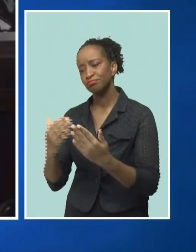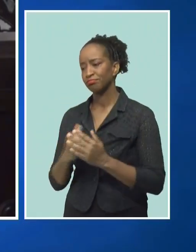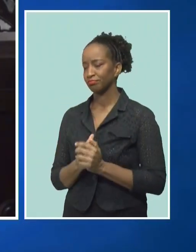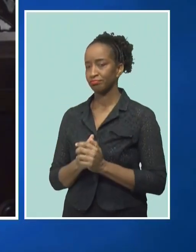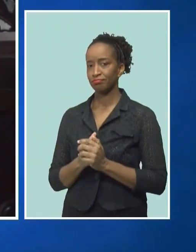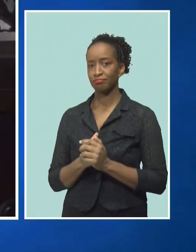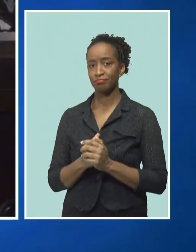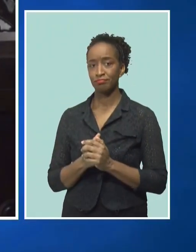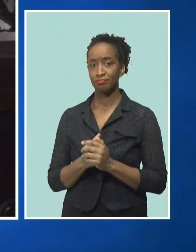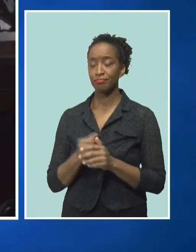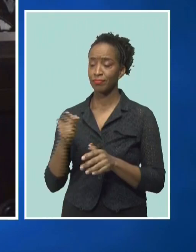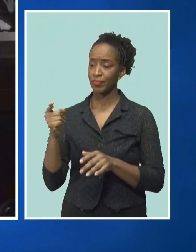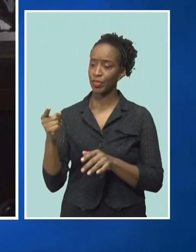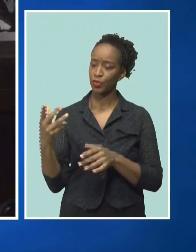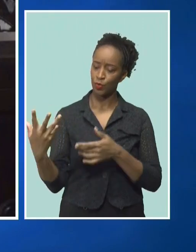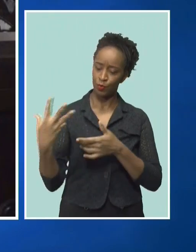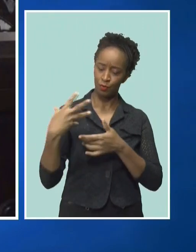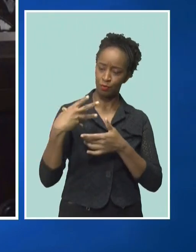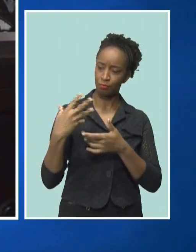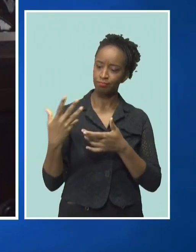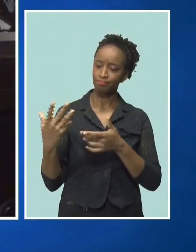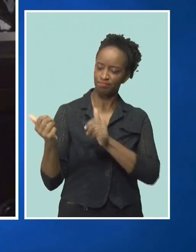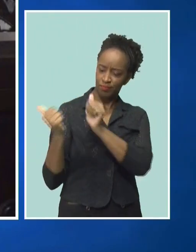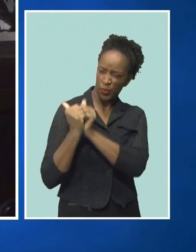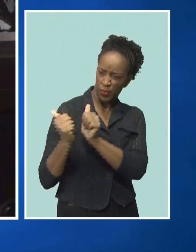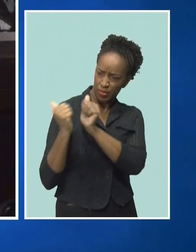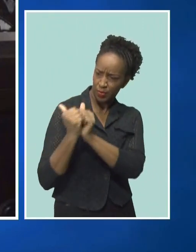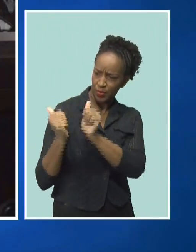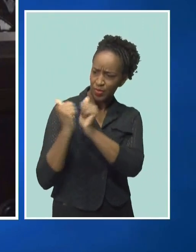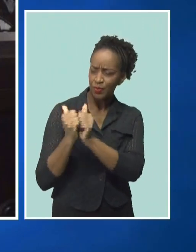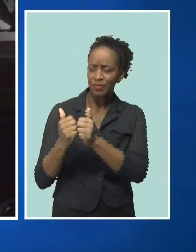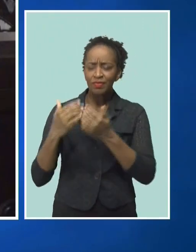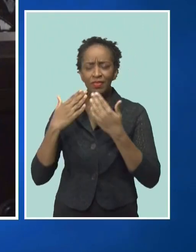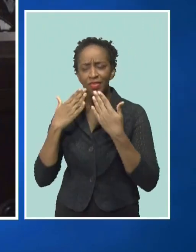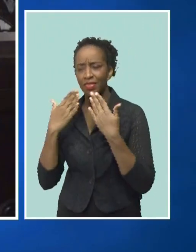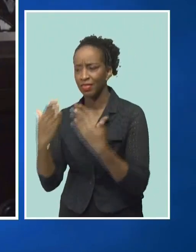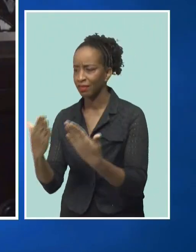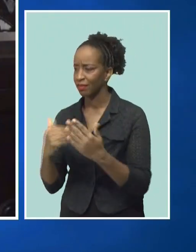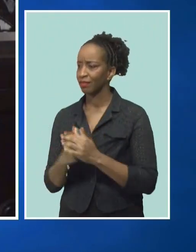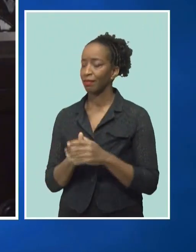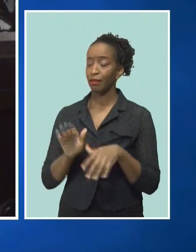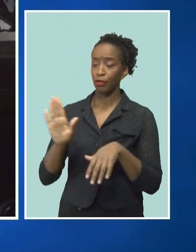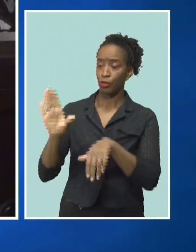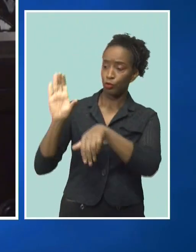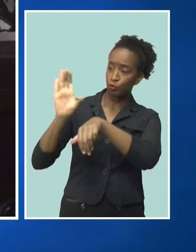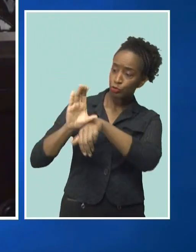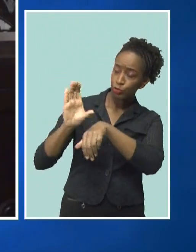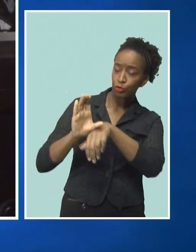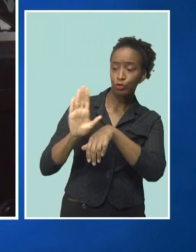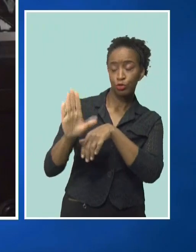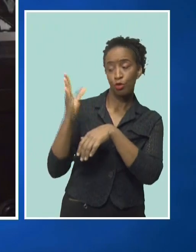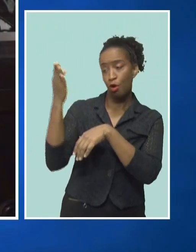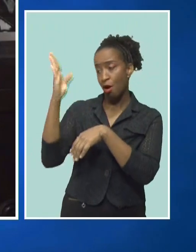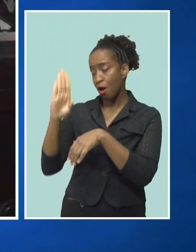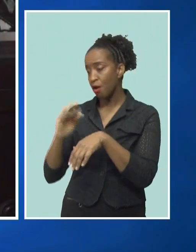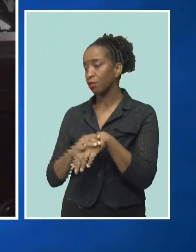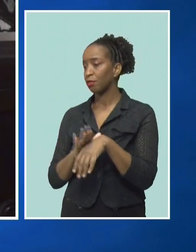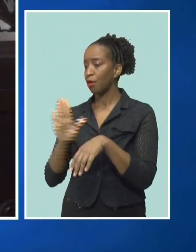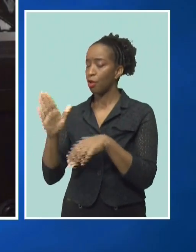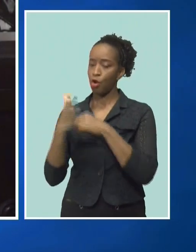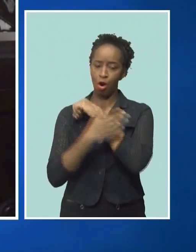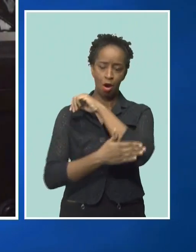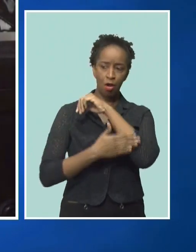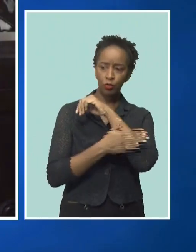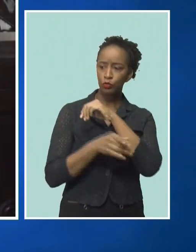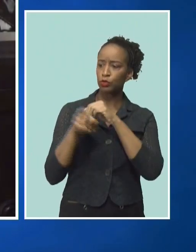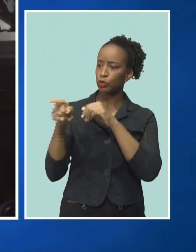of my life for so long. I thank you for the service you've given to your church, to your God, and to your country.